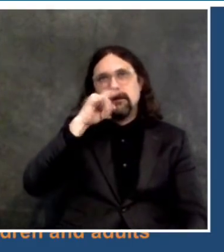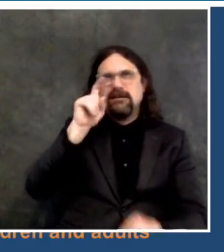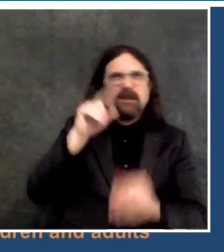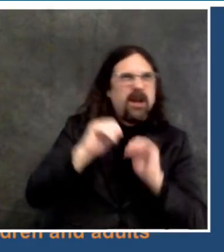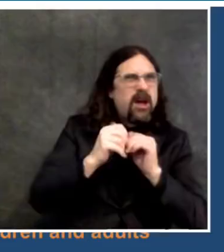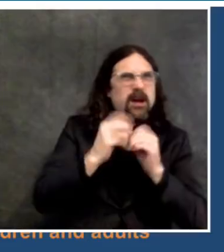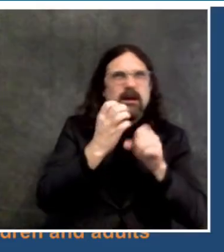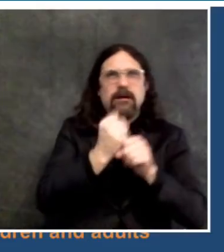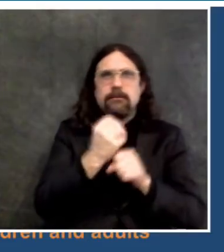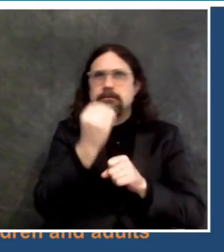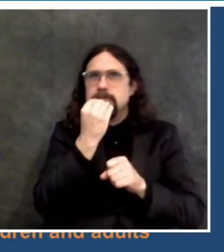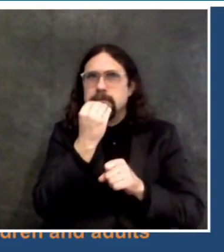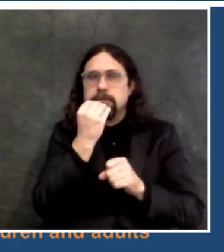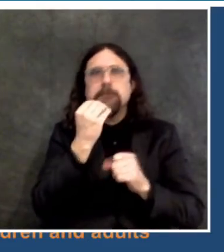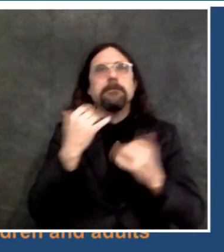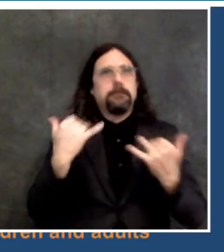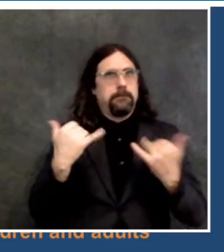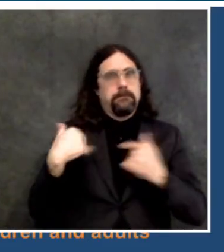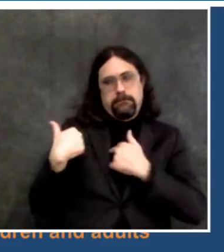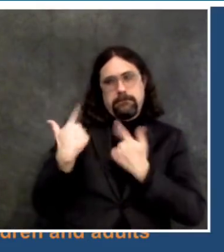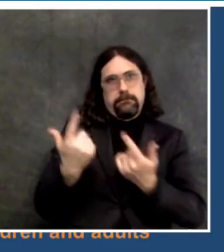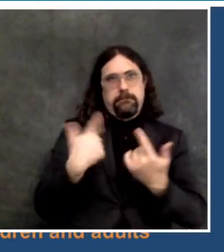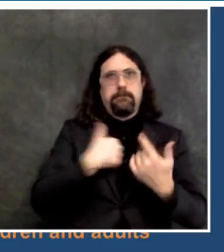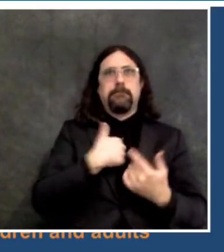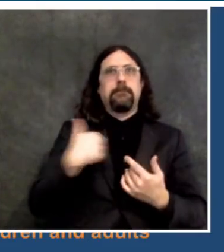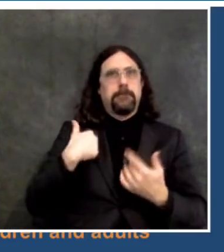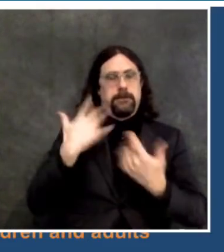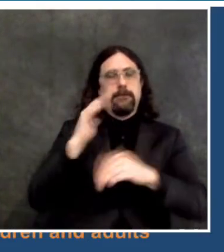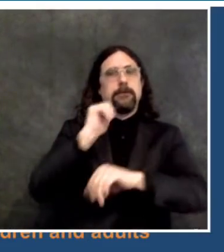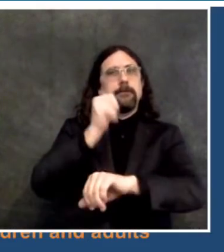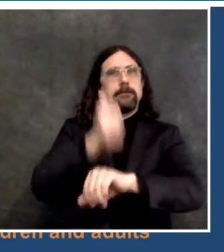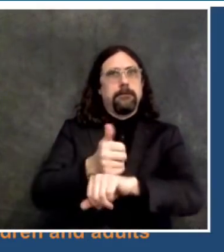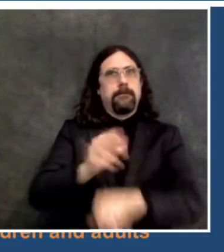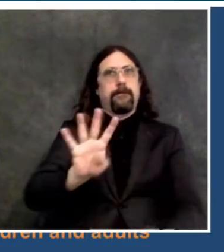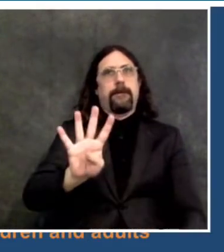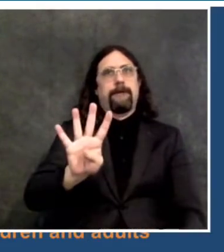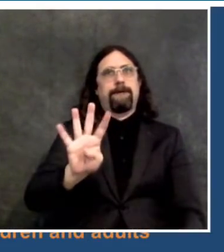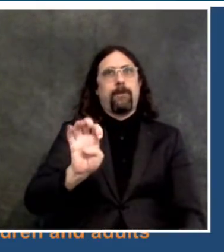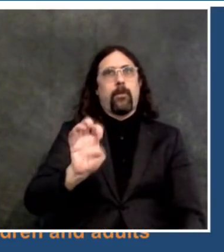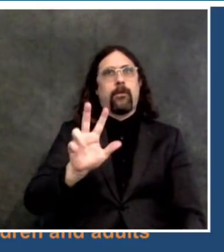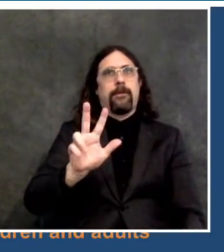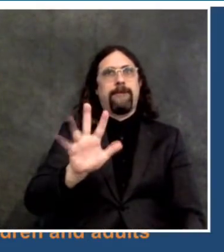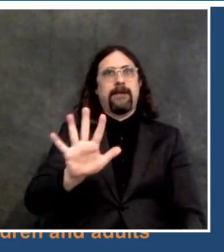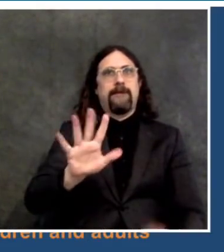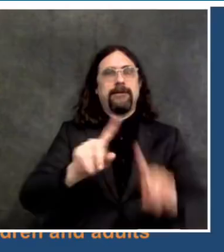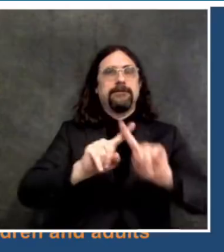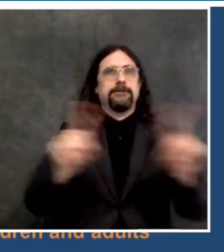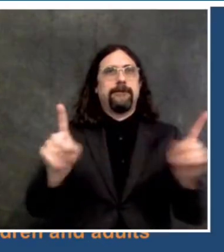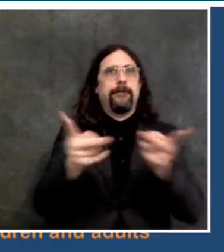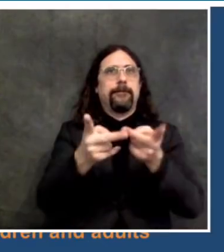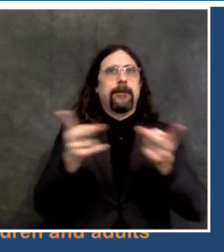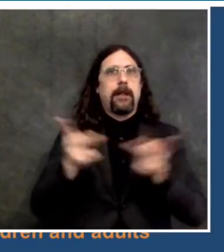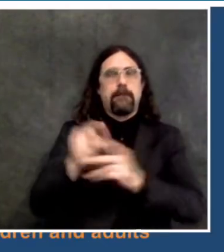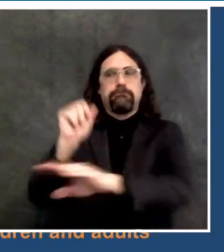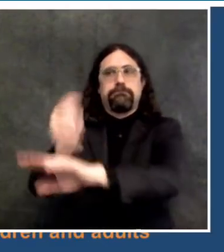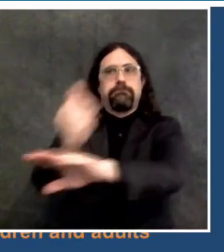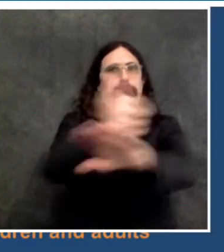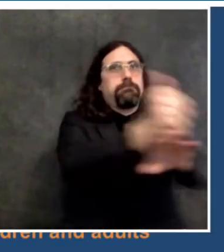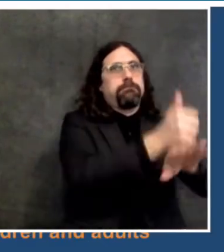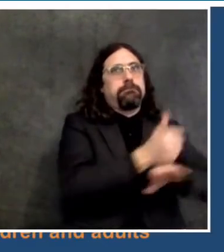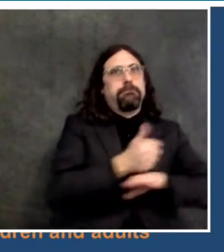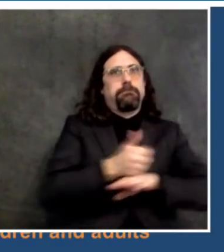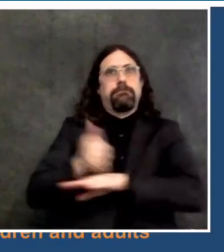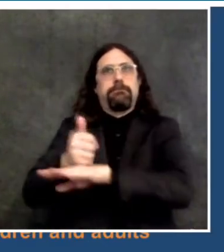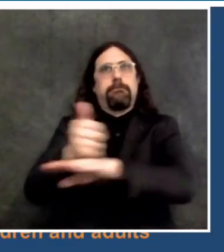can go and get meals for free. They can get breakfast, lunch, and dinner all to go, grab and go, and they can bring